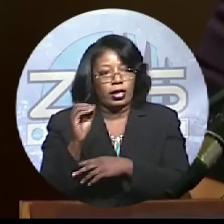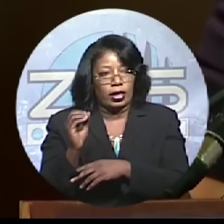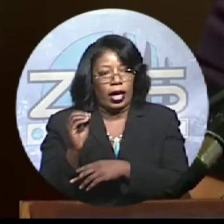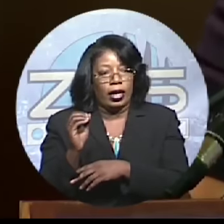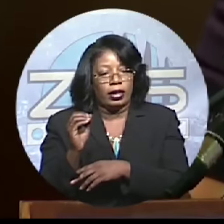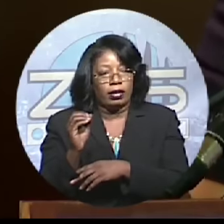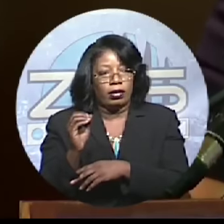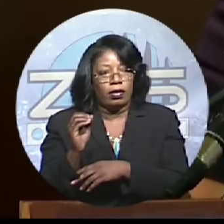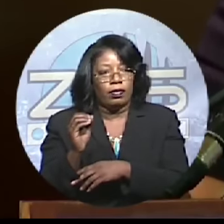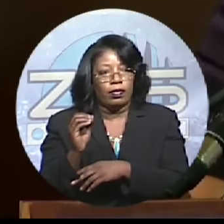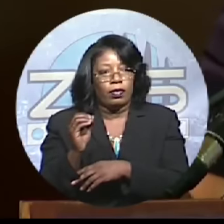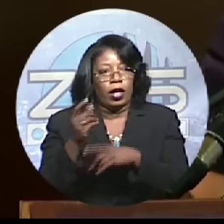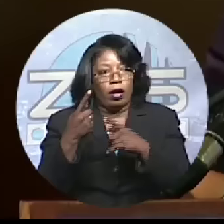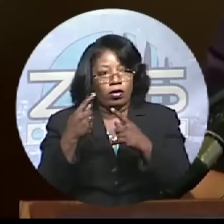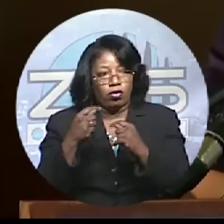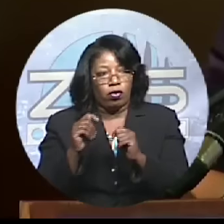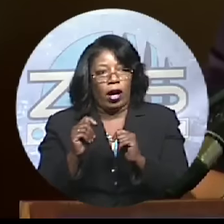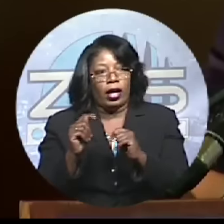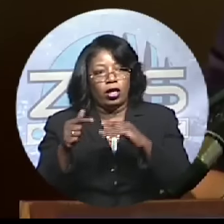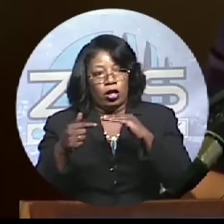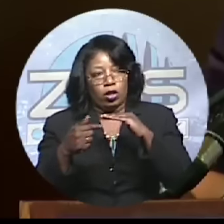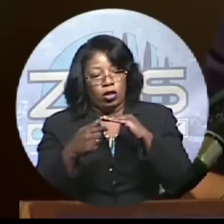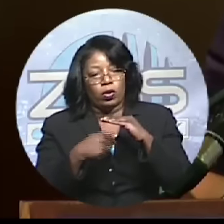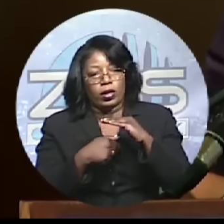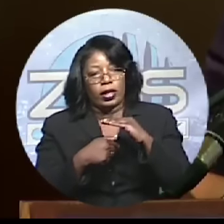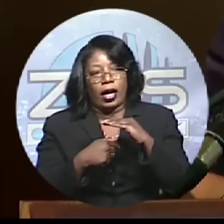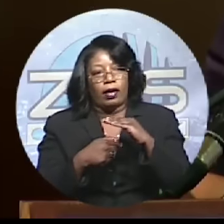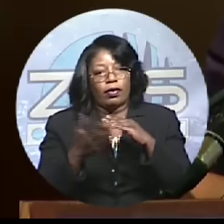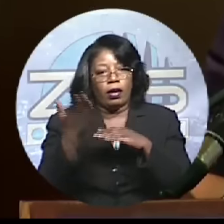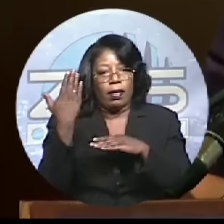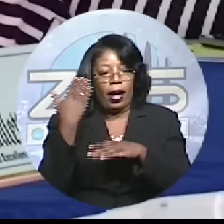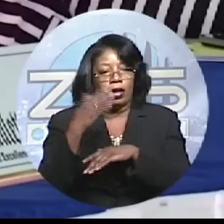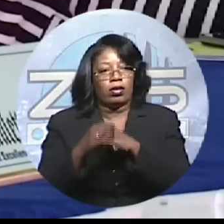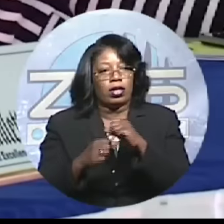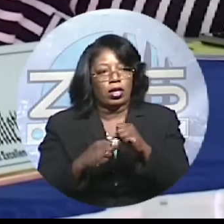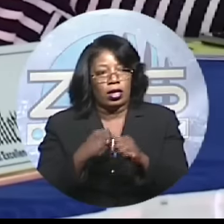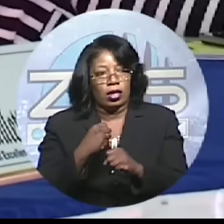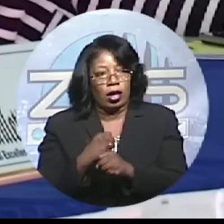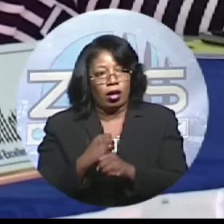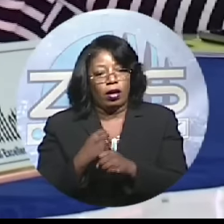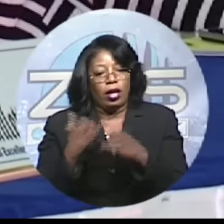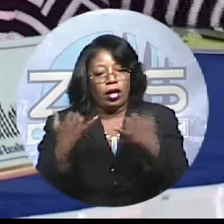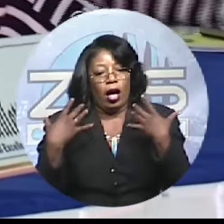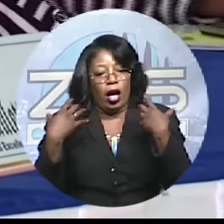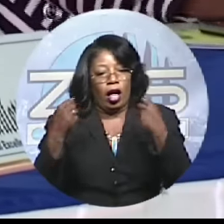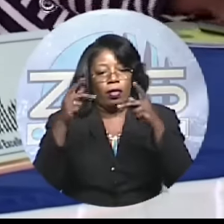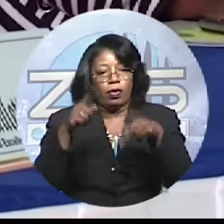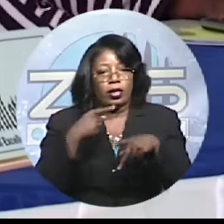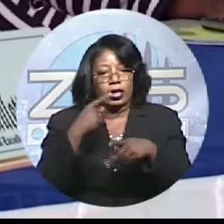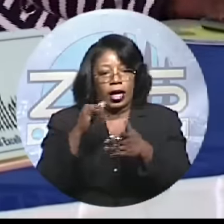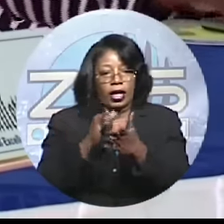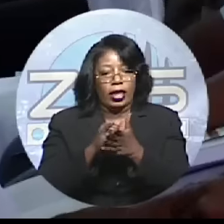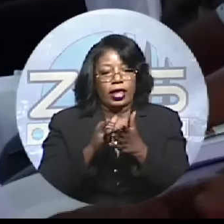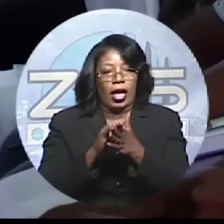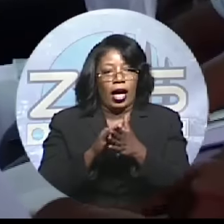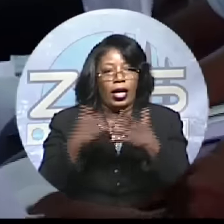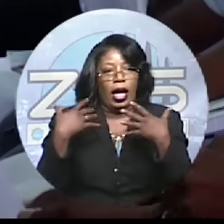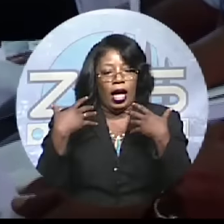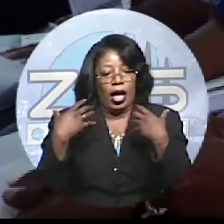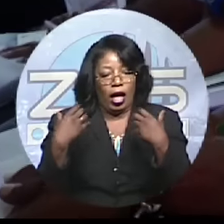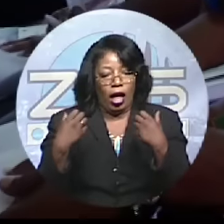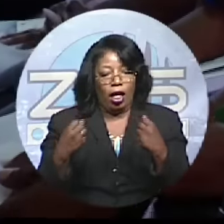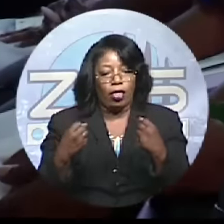14% have attempted suicide over the last year. Health officials say persons at the greatest risk for